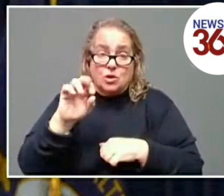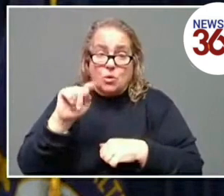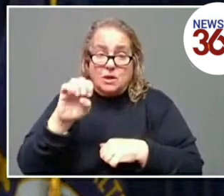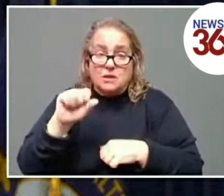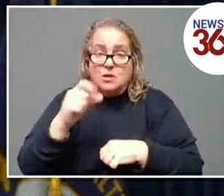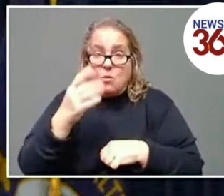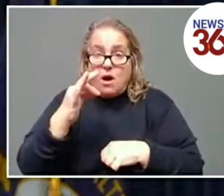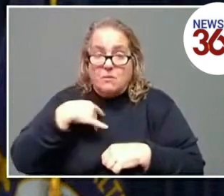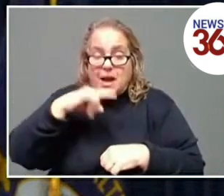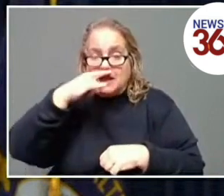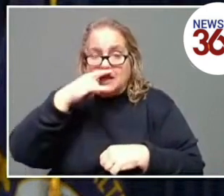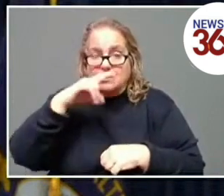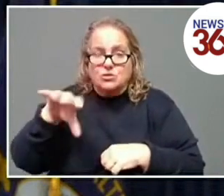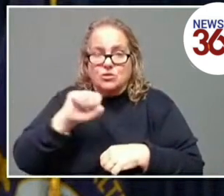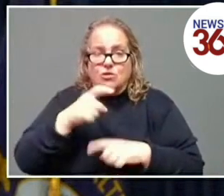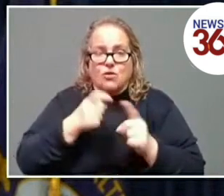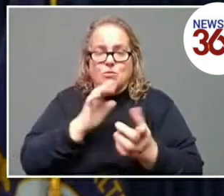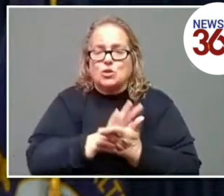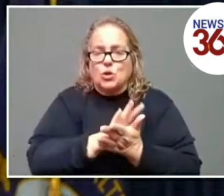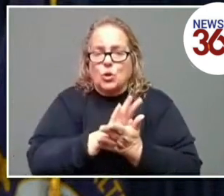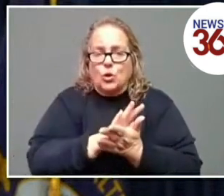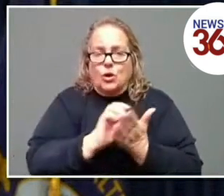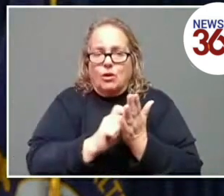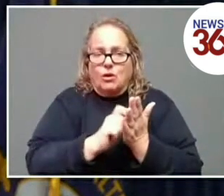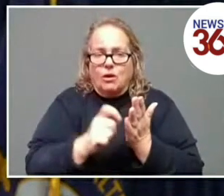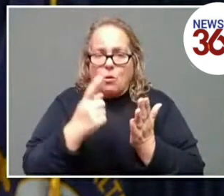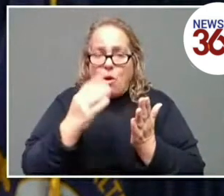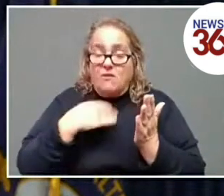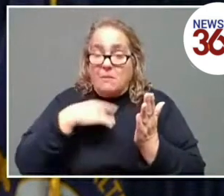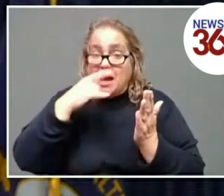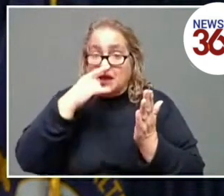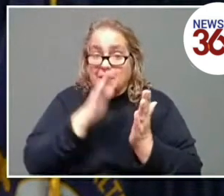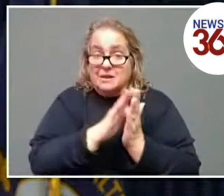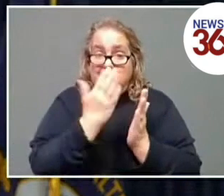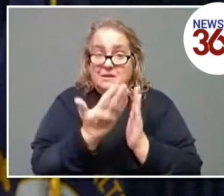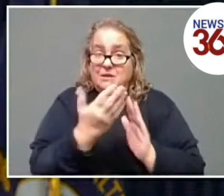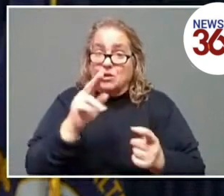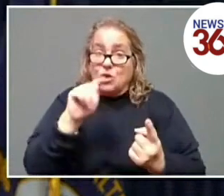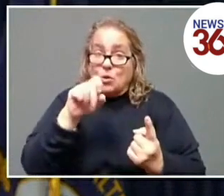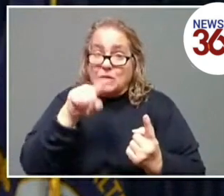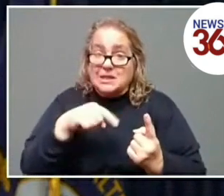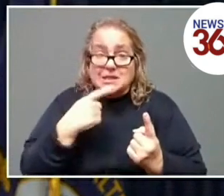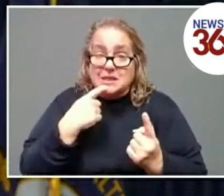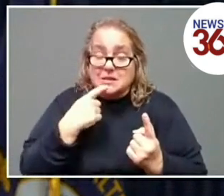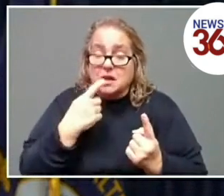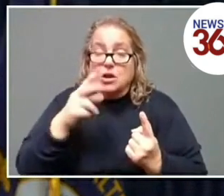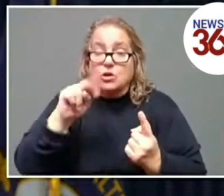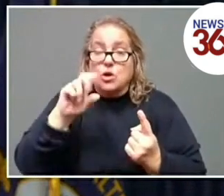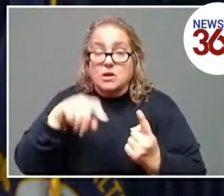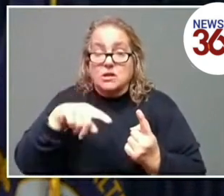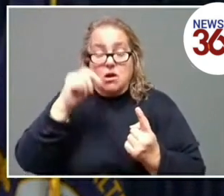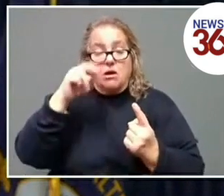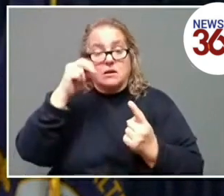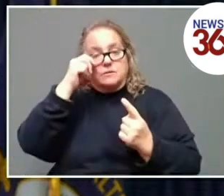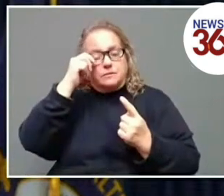from school. And here's what it is. It's notes on inertia. It means that an